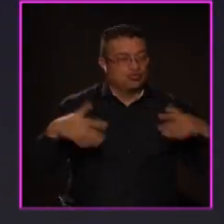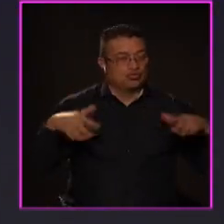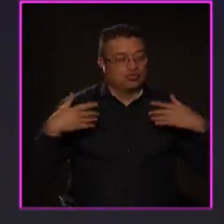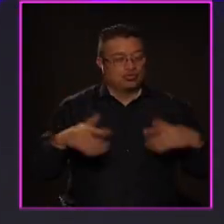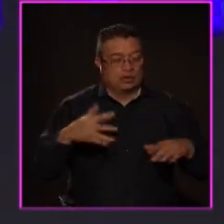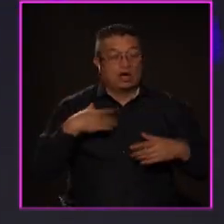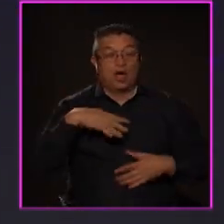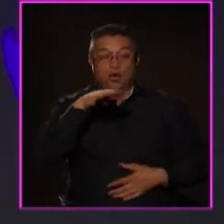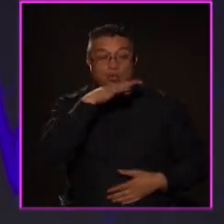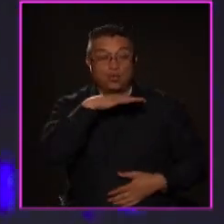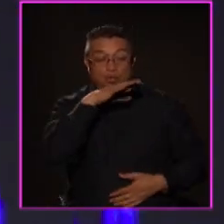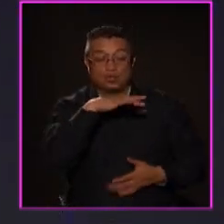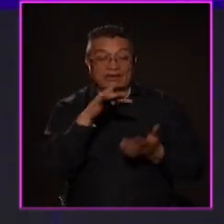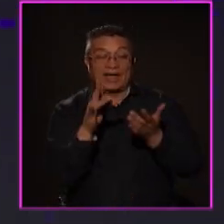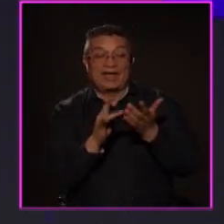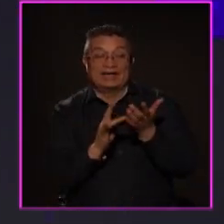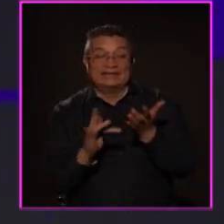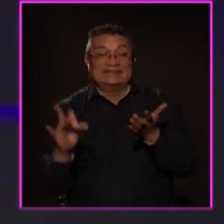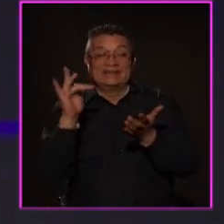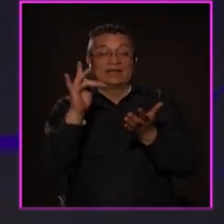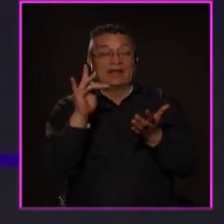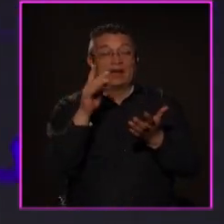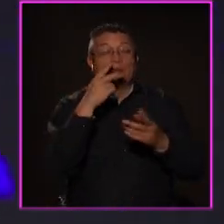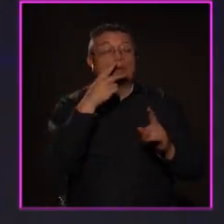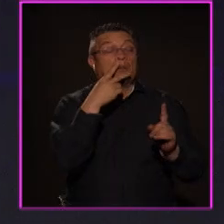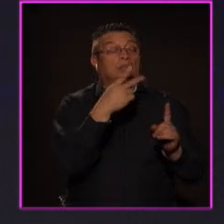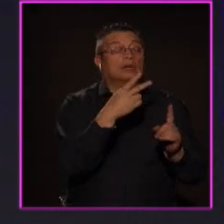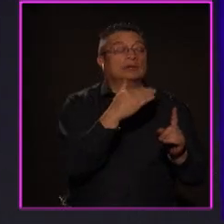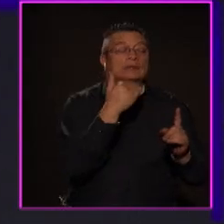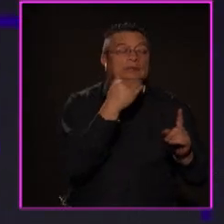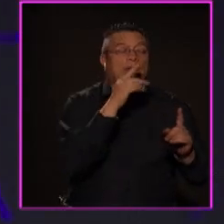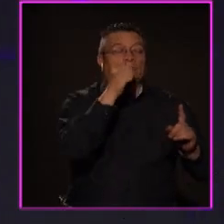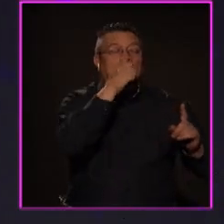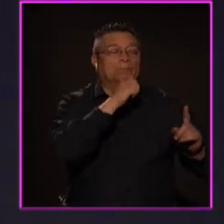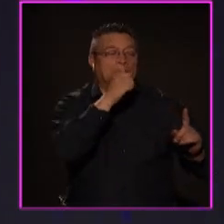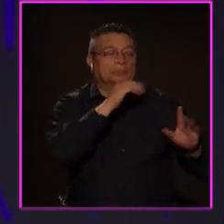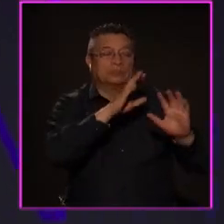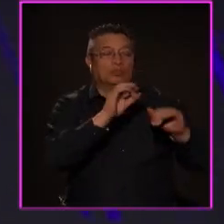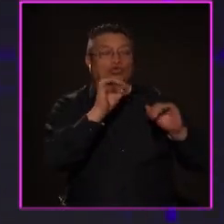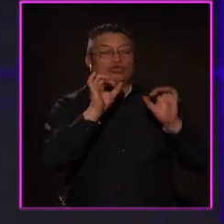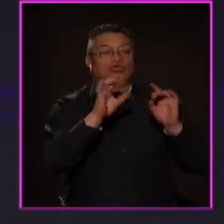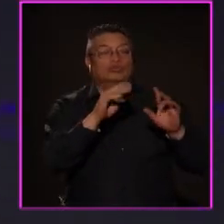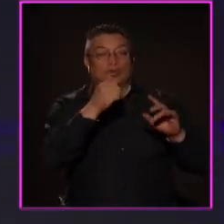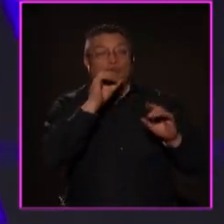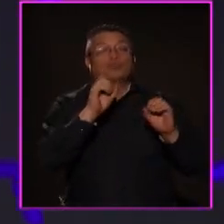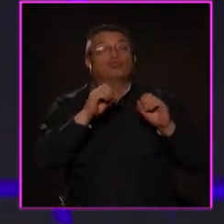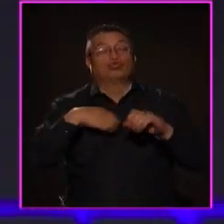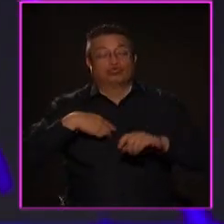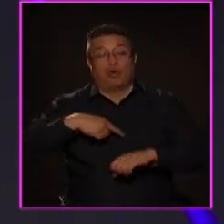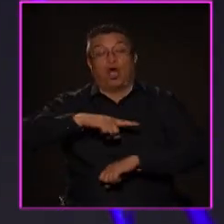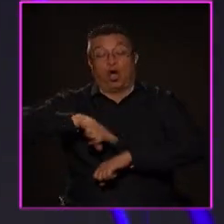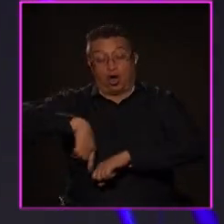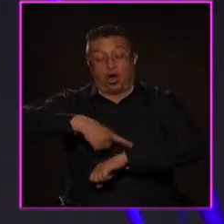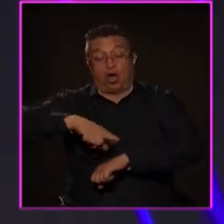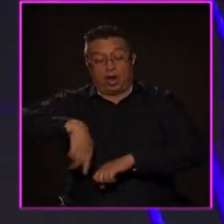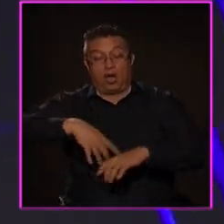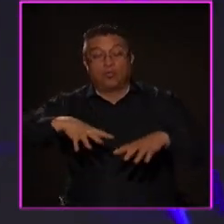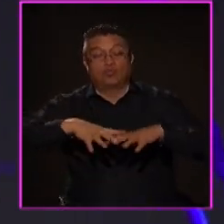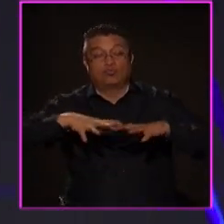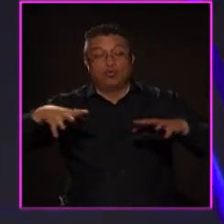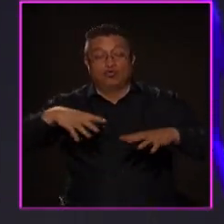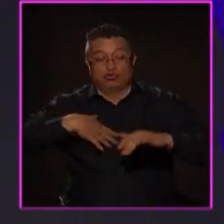visible fashion, more in the background. We spend a lot of time now online, right? And we use